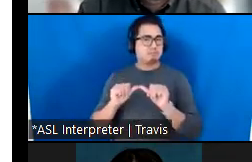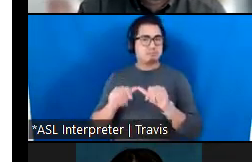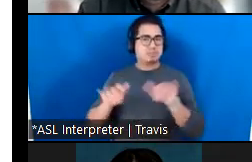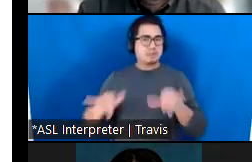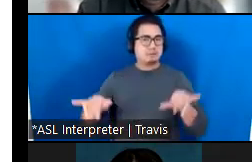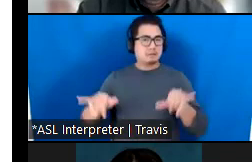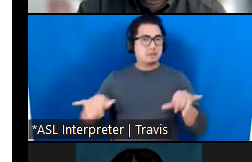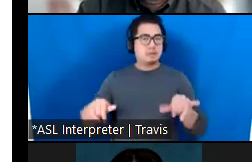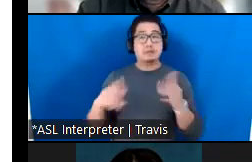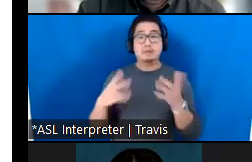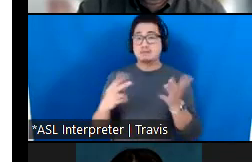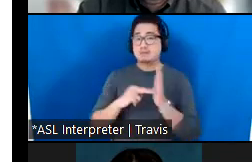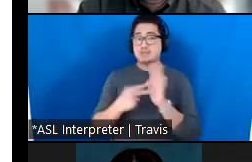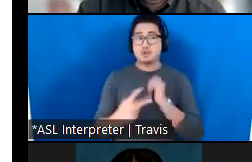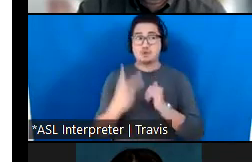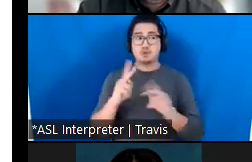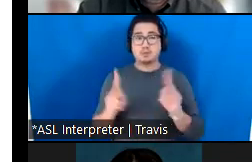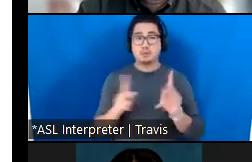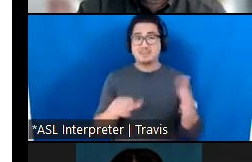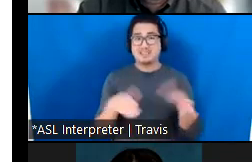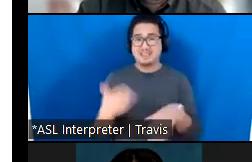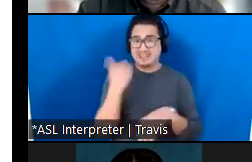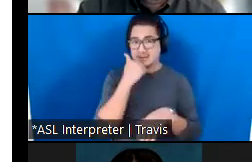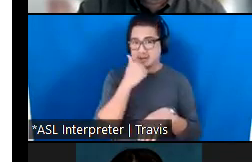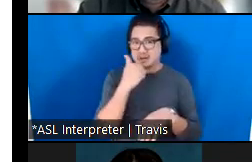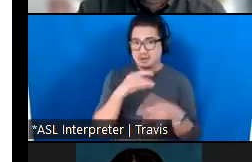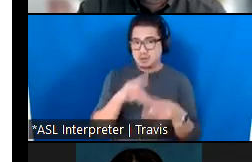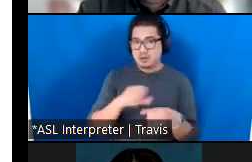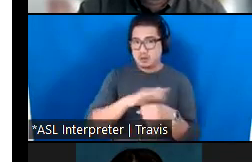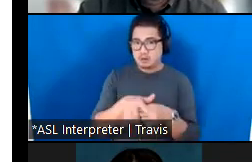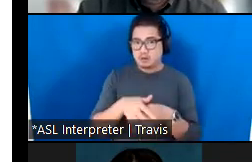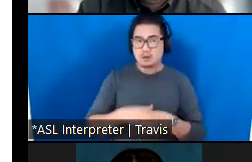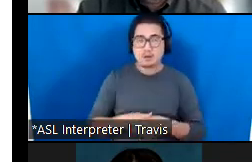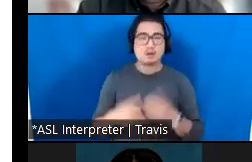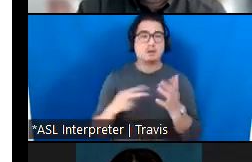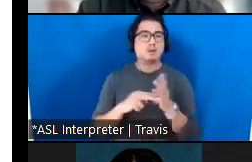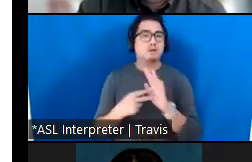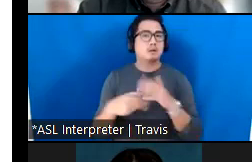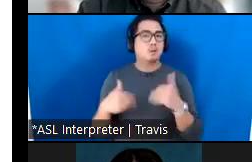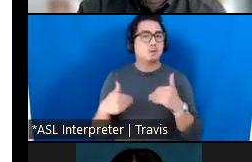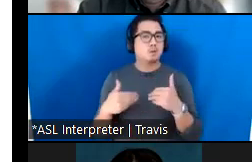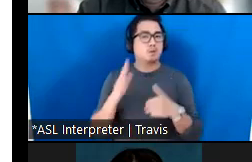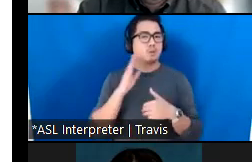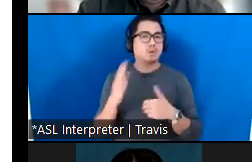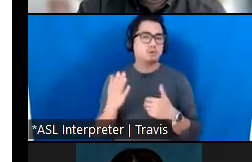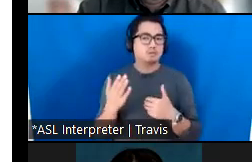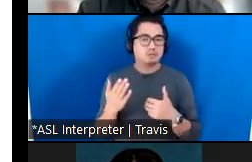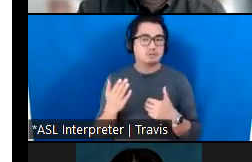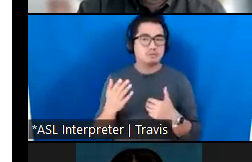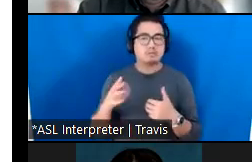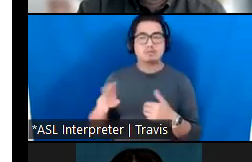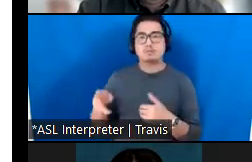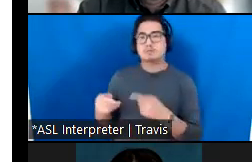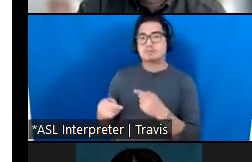day, COVID would be the 5th leading cause annually of death in King County, and more than